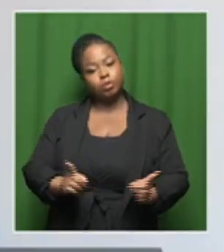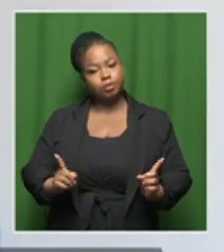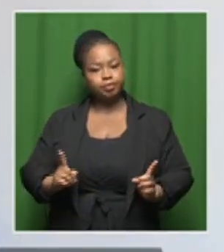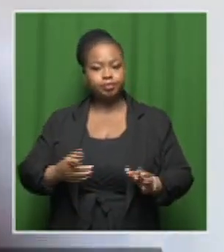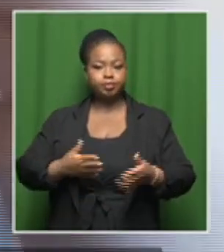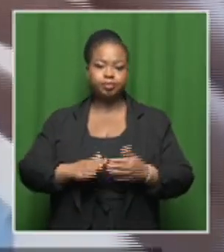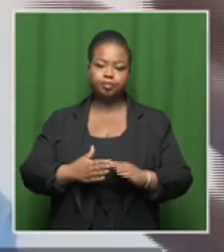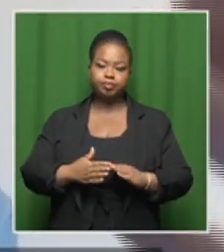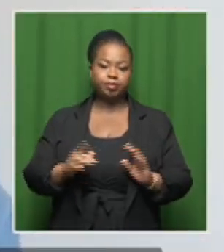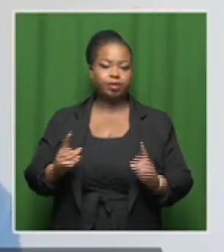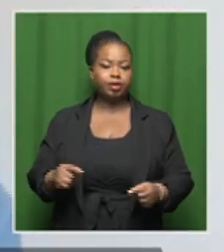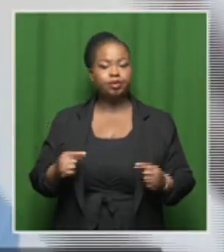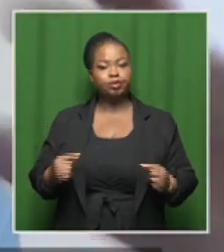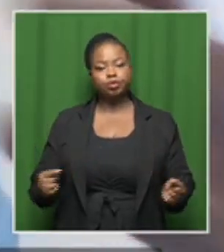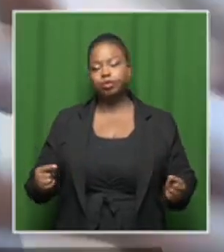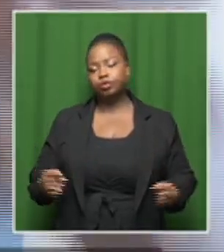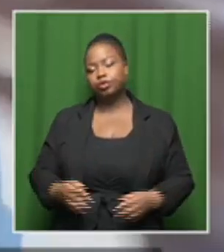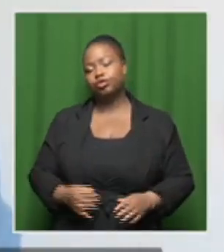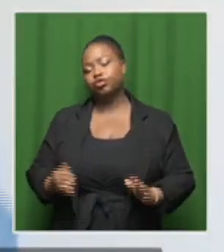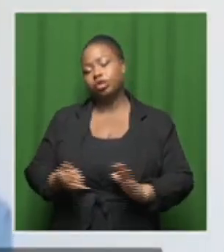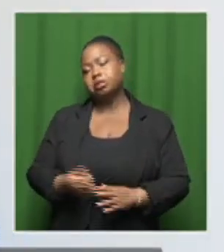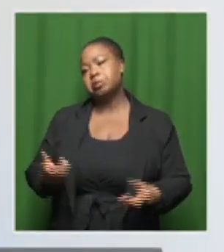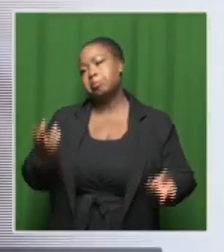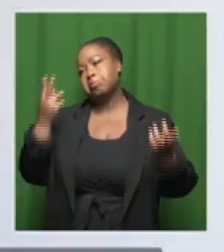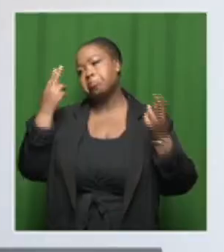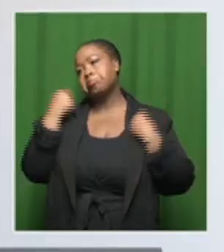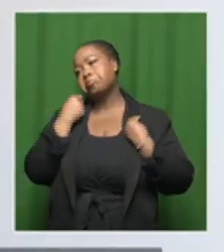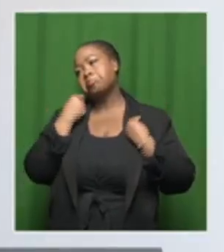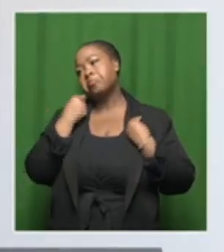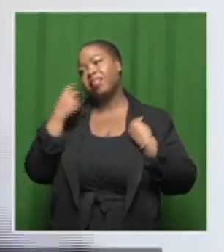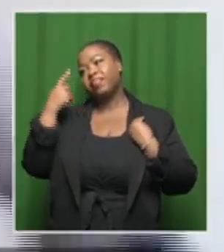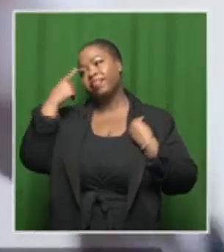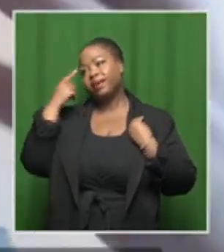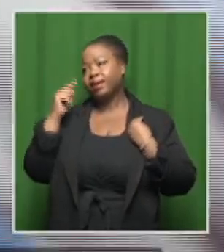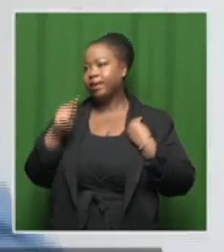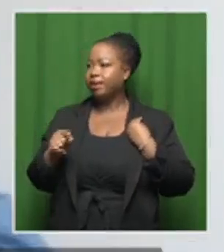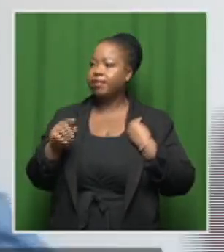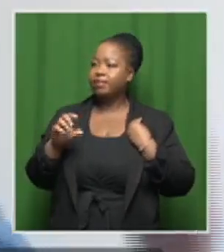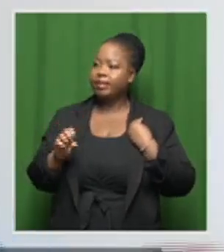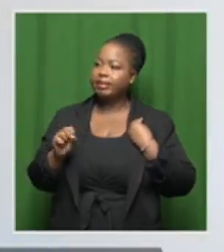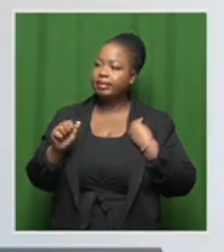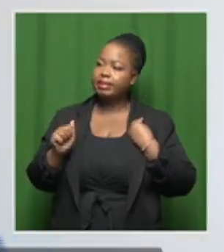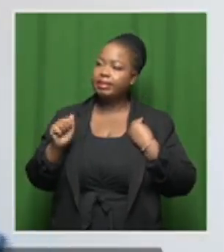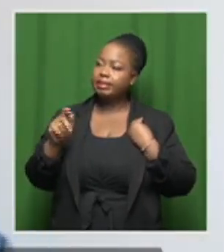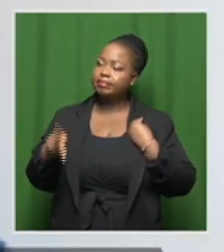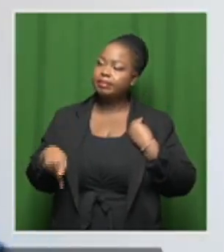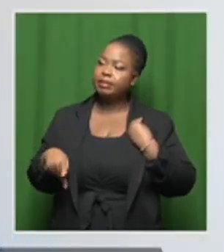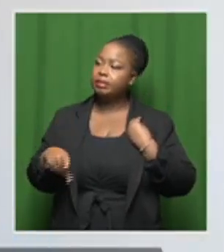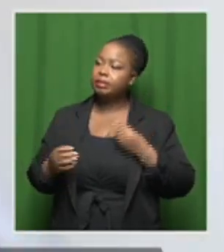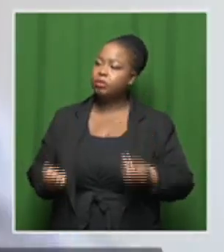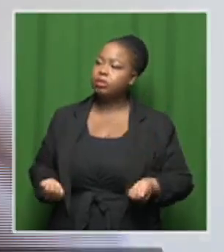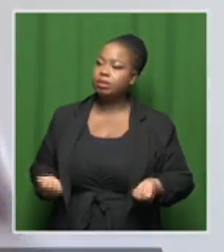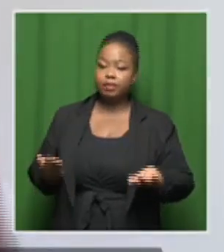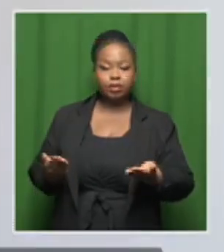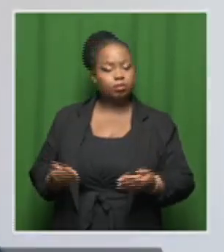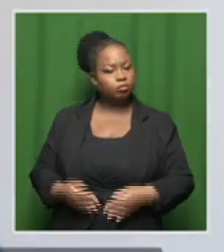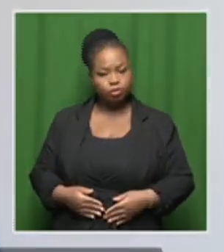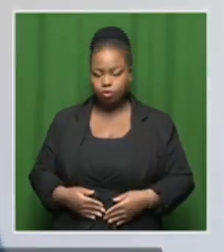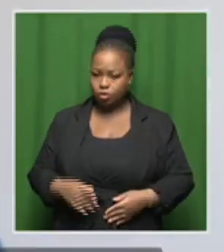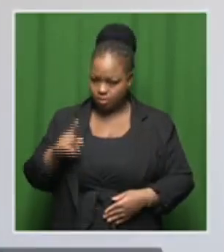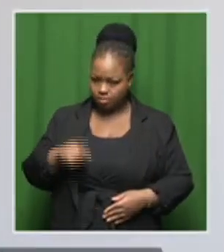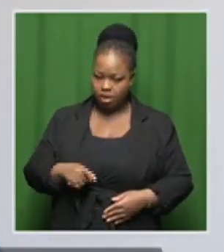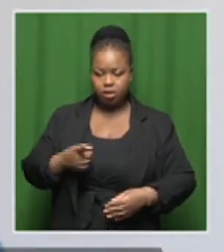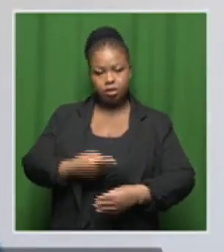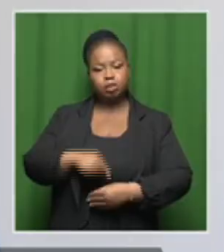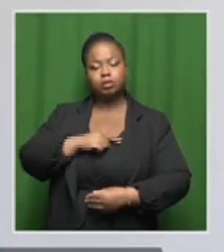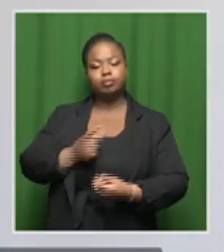communities cannot just be passive and assuming that the SACP will then deliver. The capacity